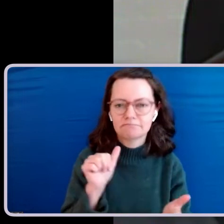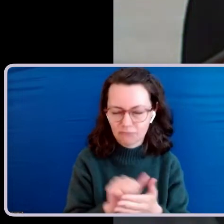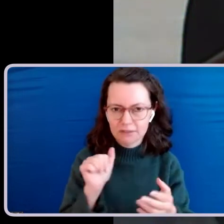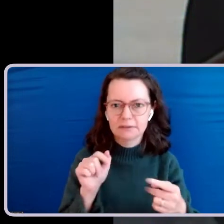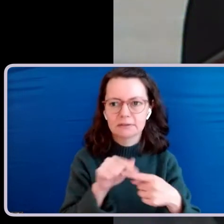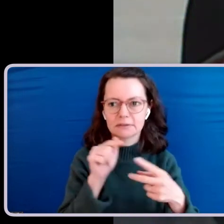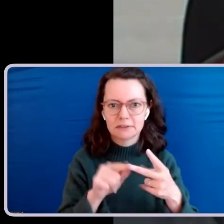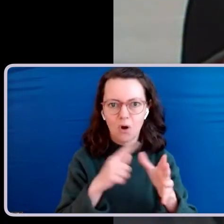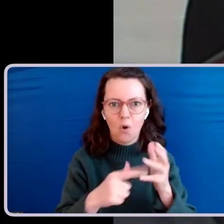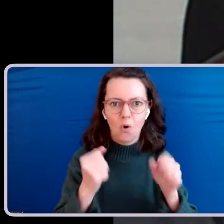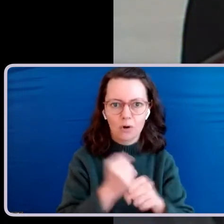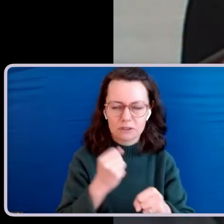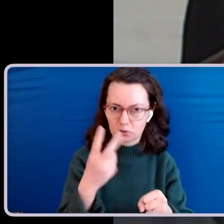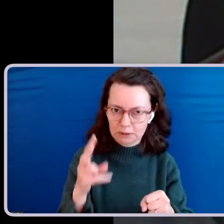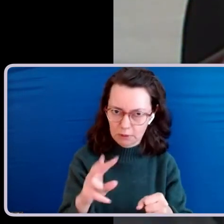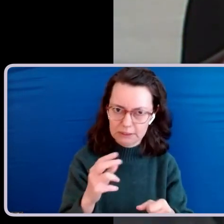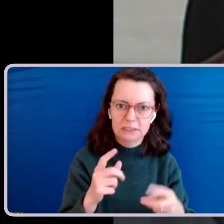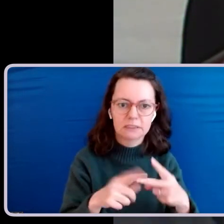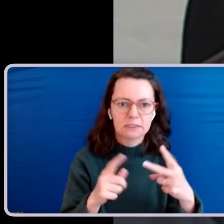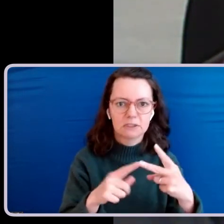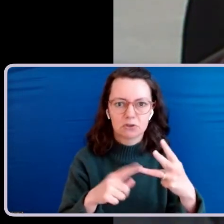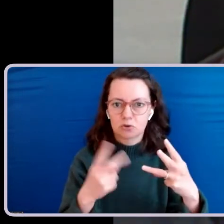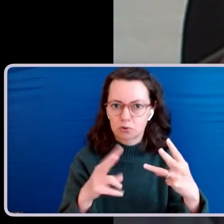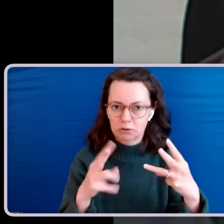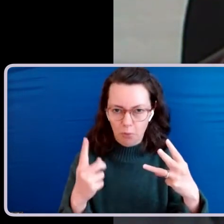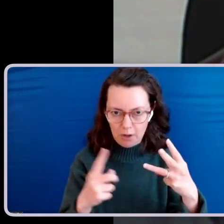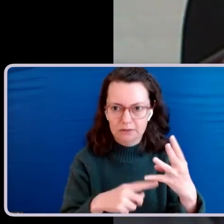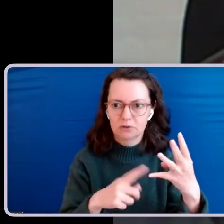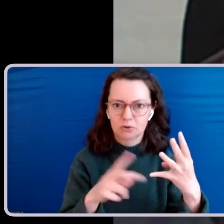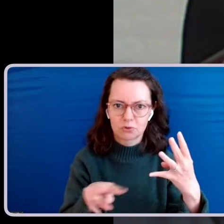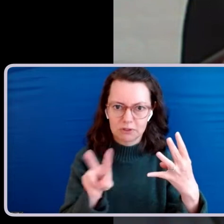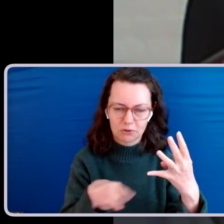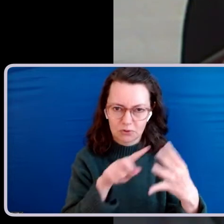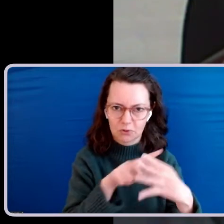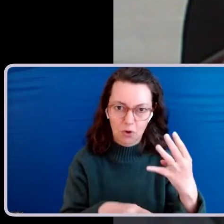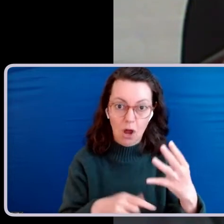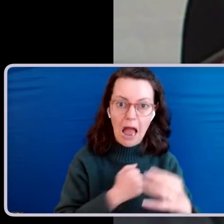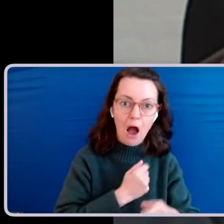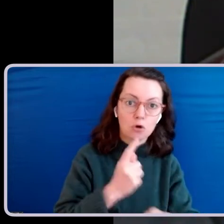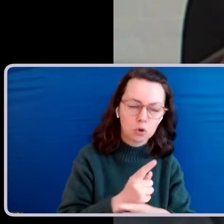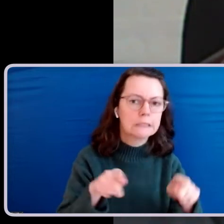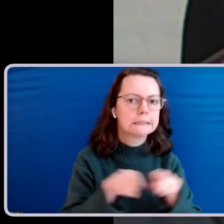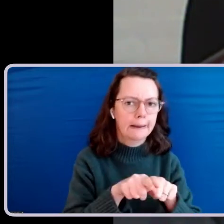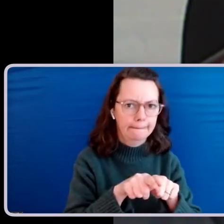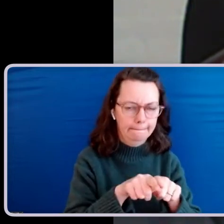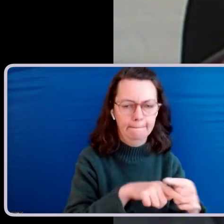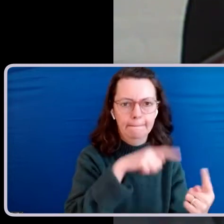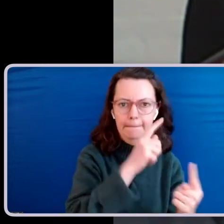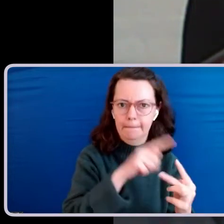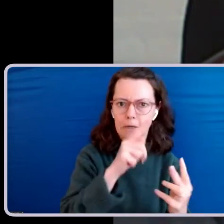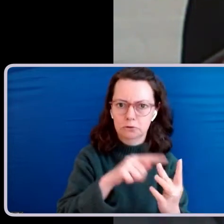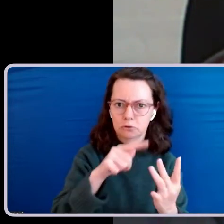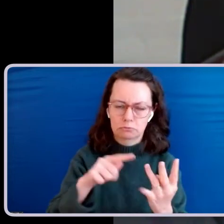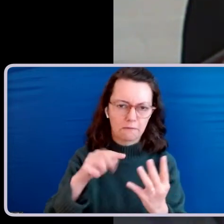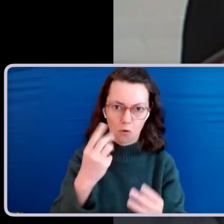August 2020, 2021, 2022. So I think disabled and sick people have been using their expertise